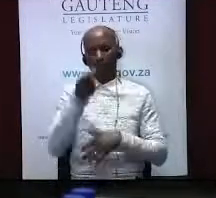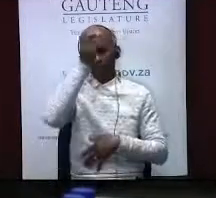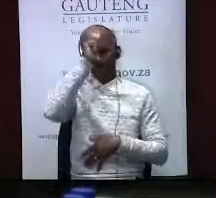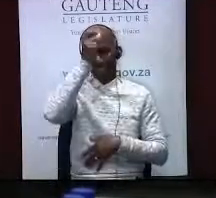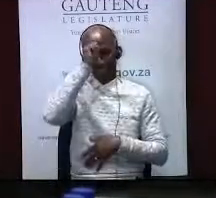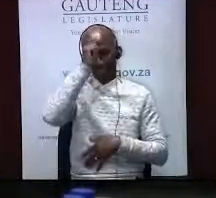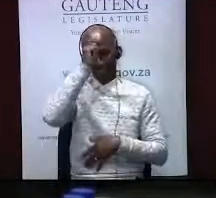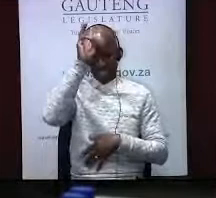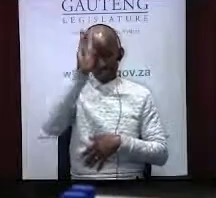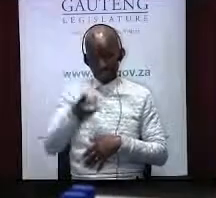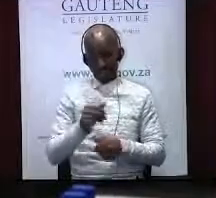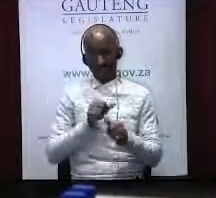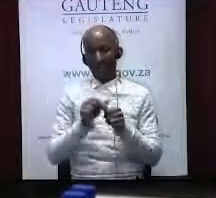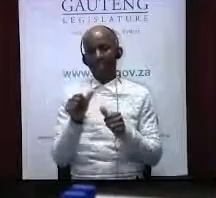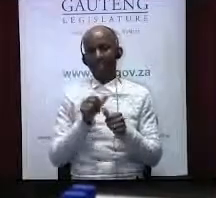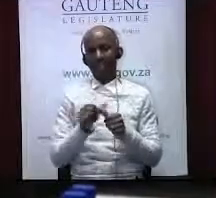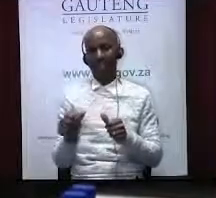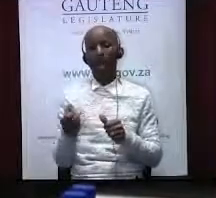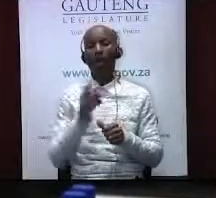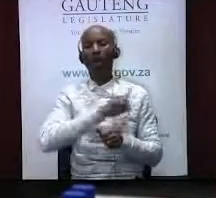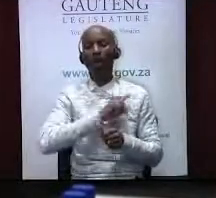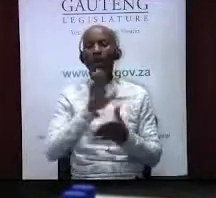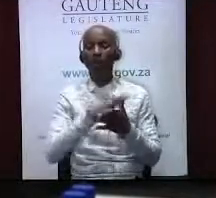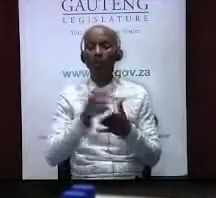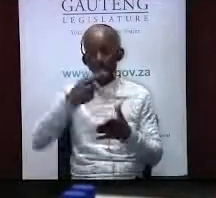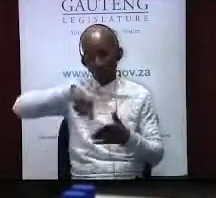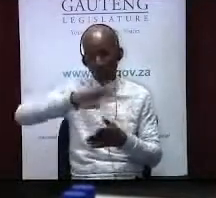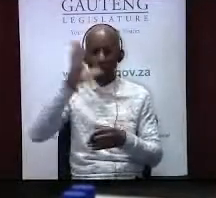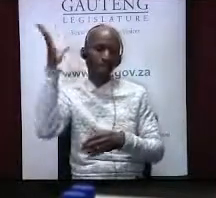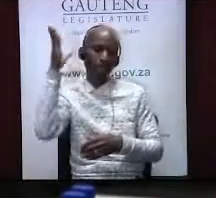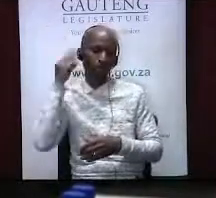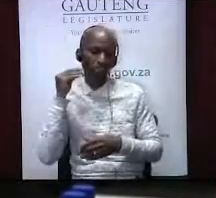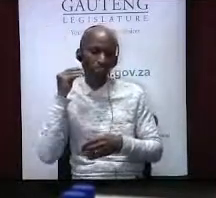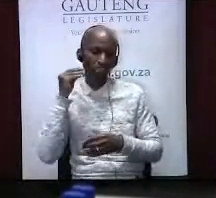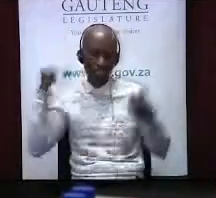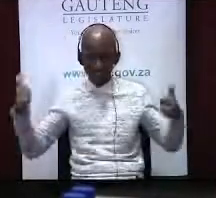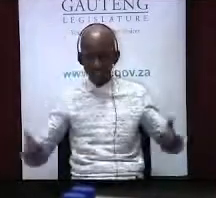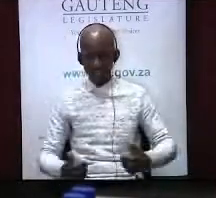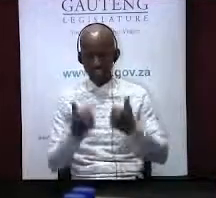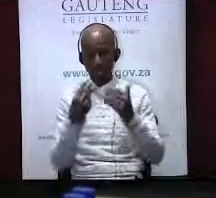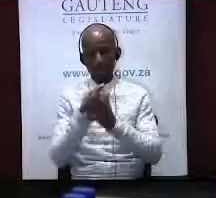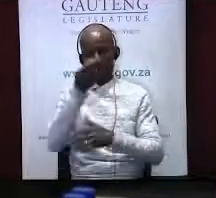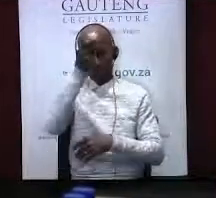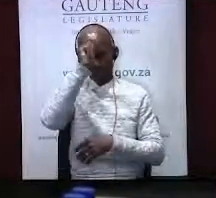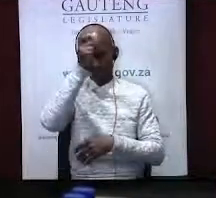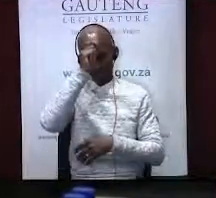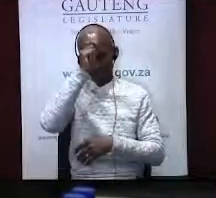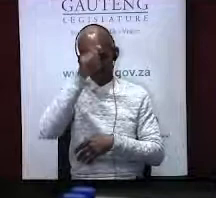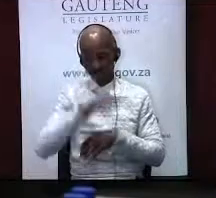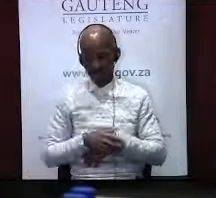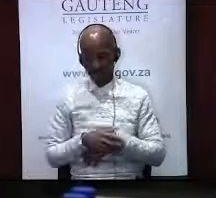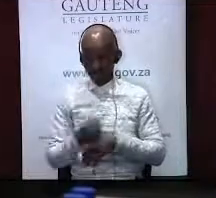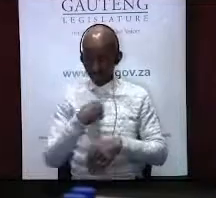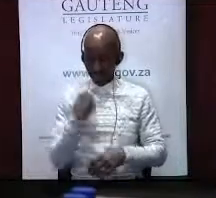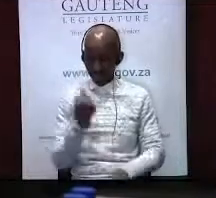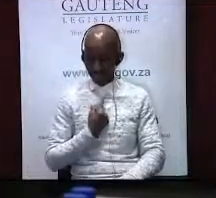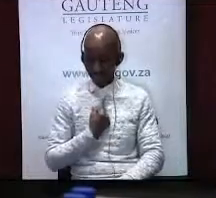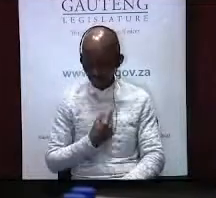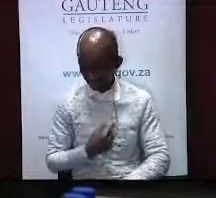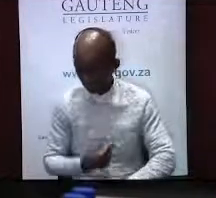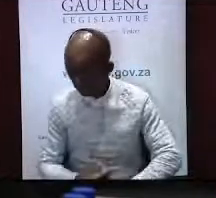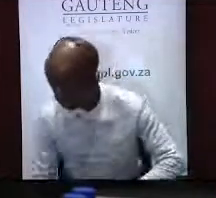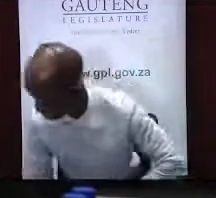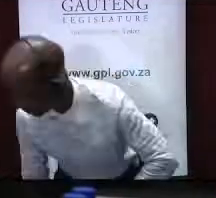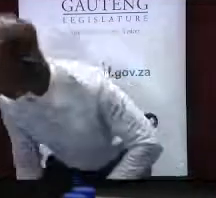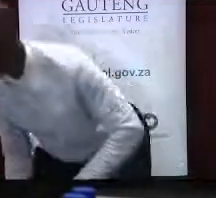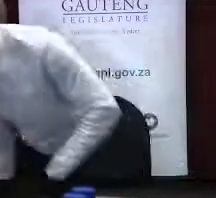boys, it would be much better. Because we are also experiencing challenges with our boys. I myself am raising a